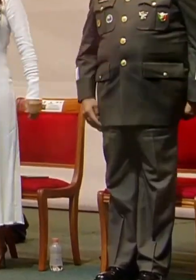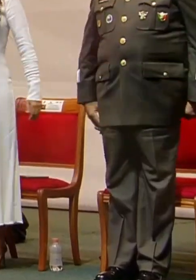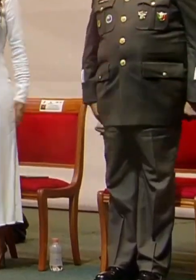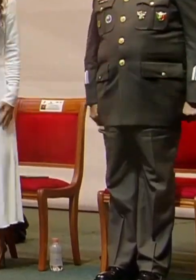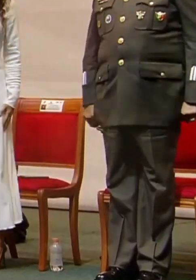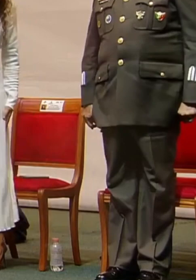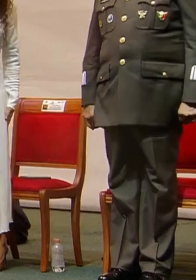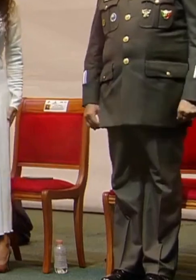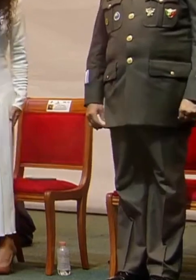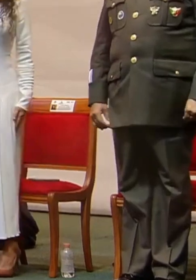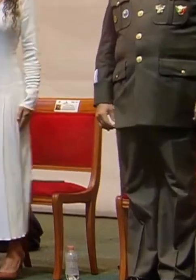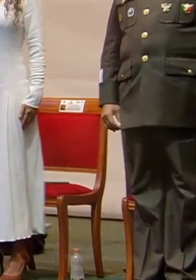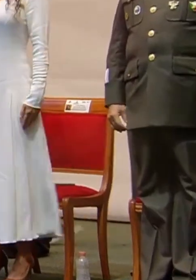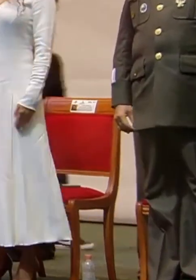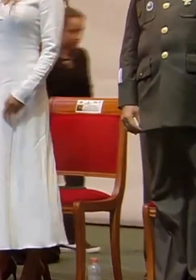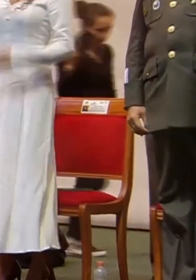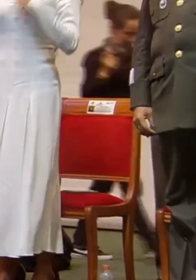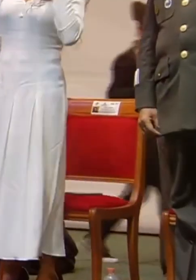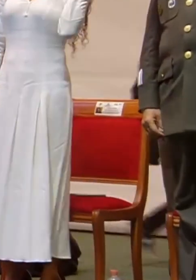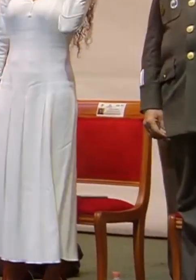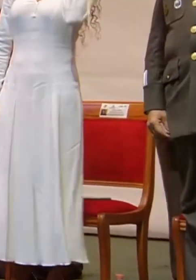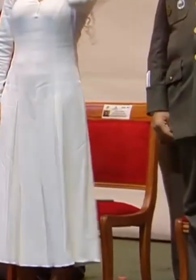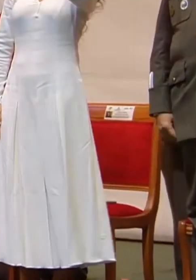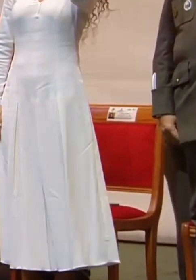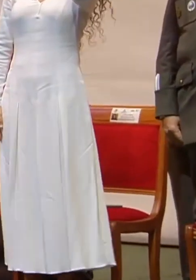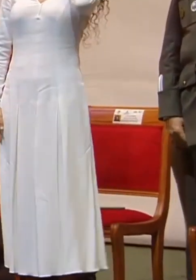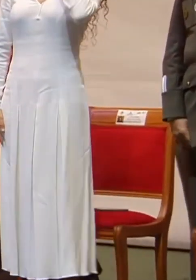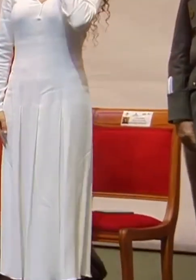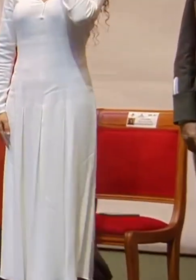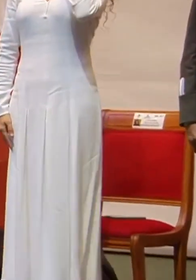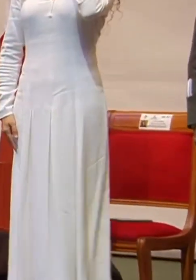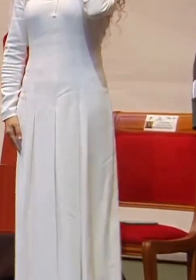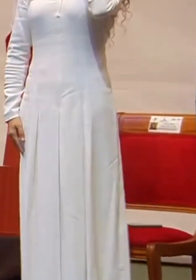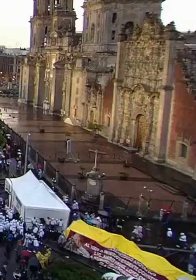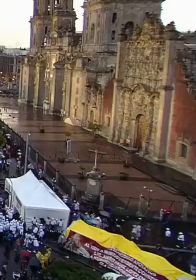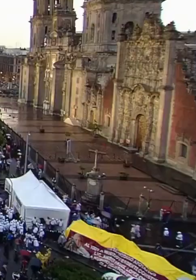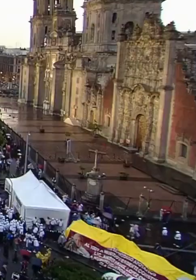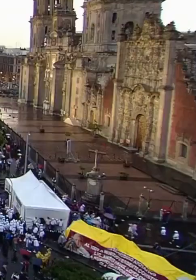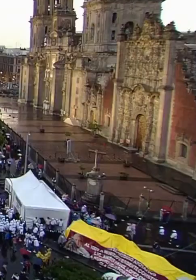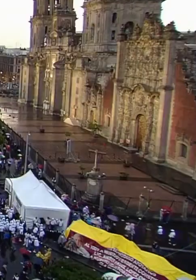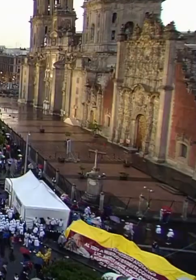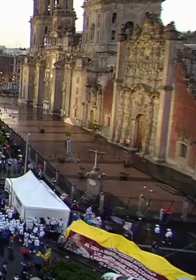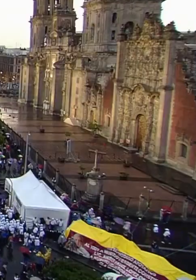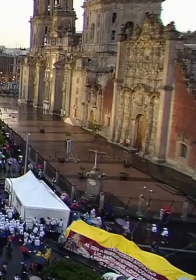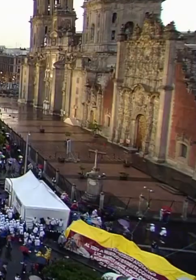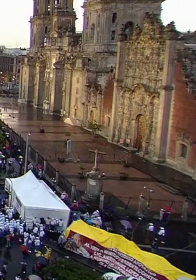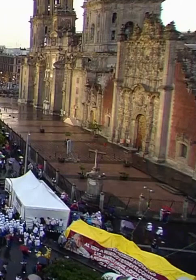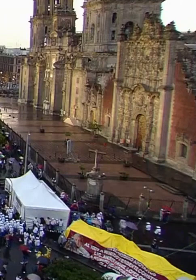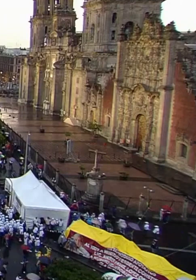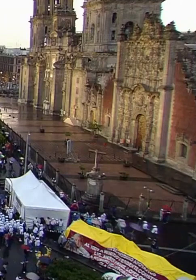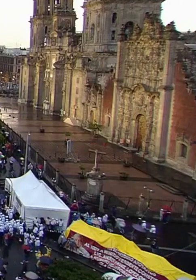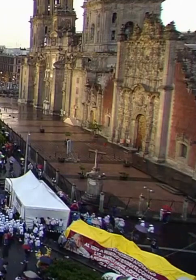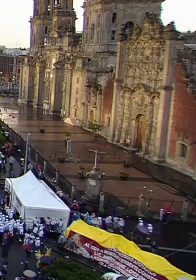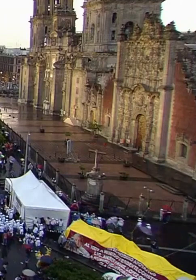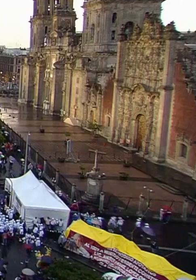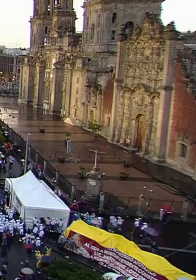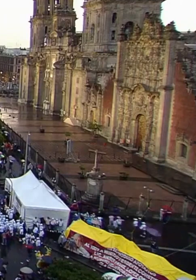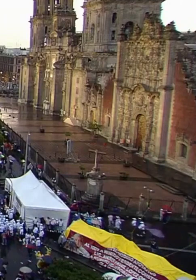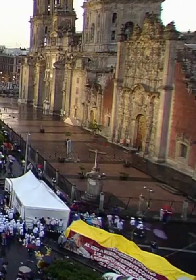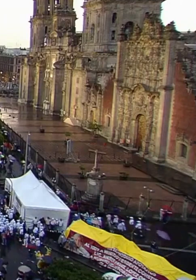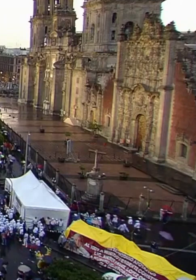todos los presentes a permanecer de pie para entonar las vibrantes notas de nuestro glorioso himno